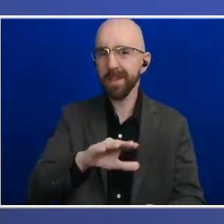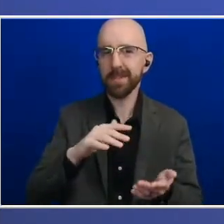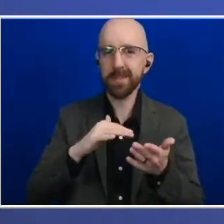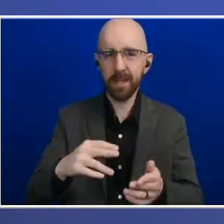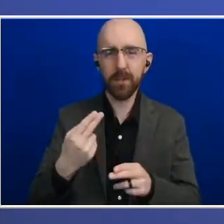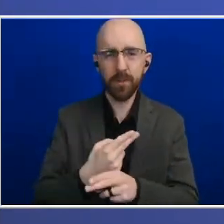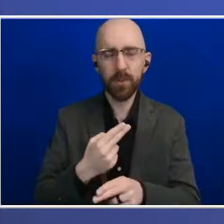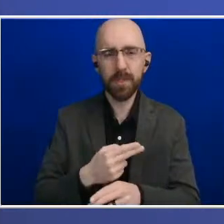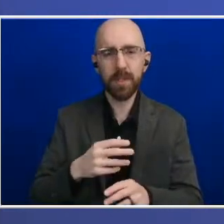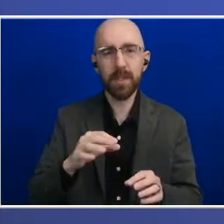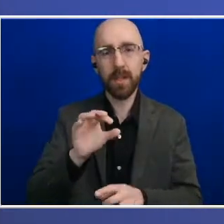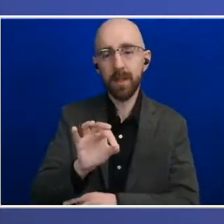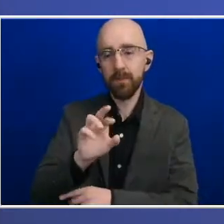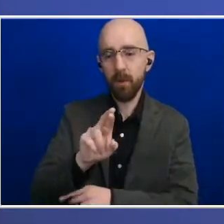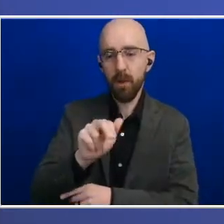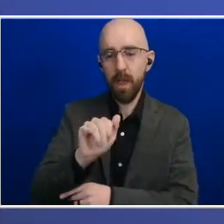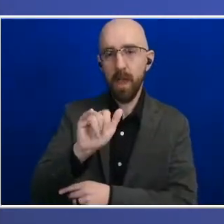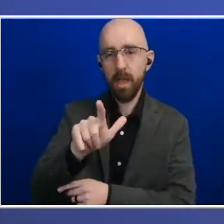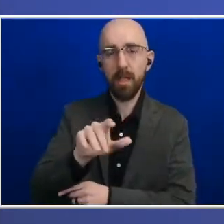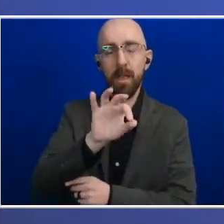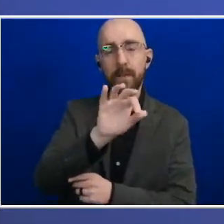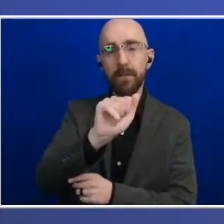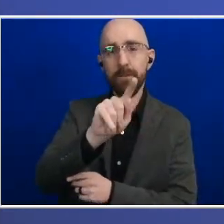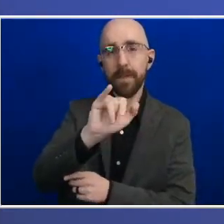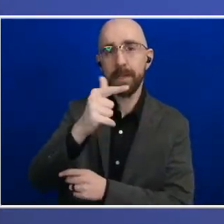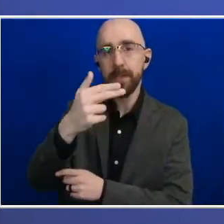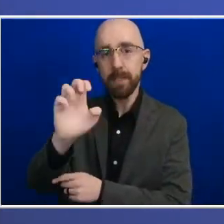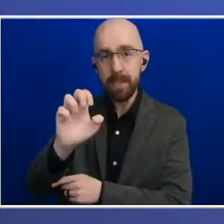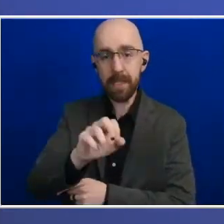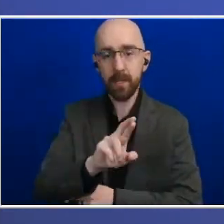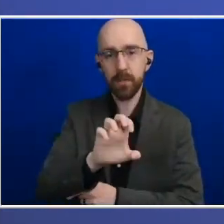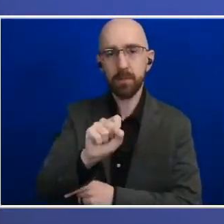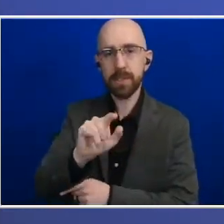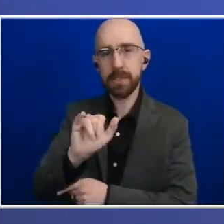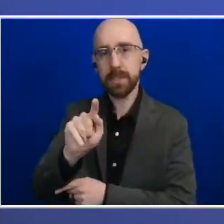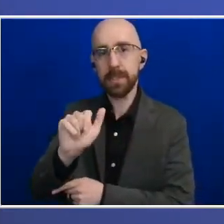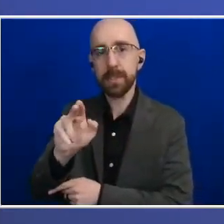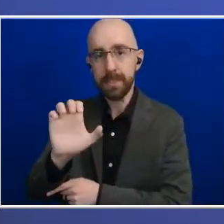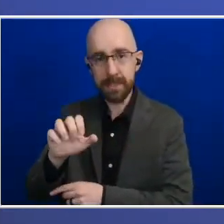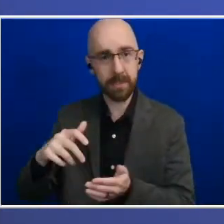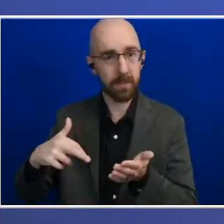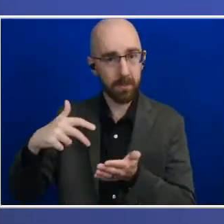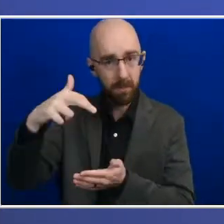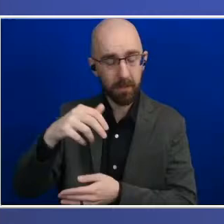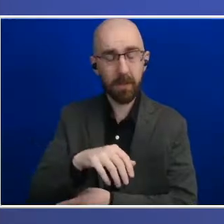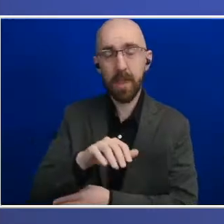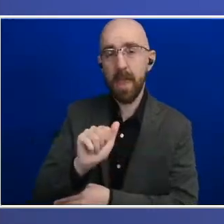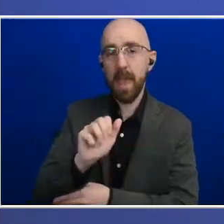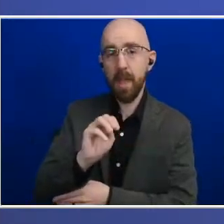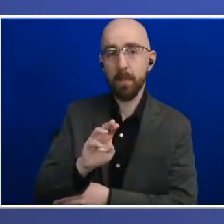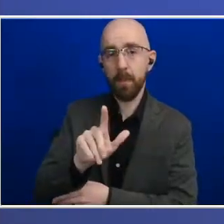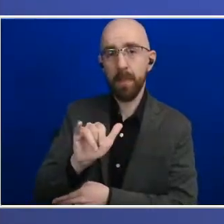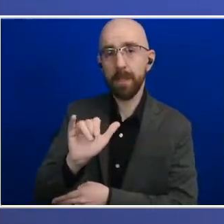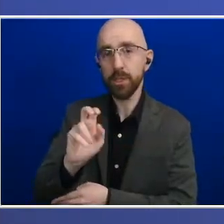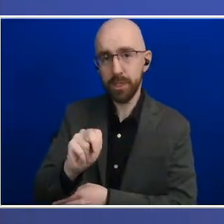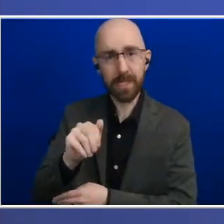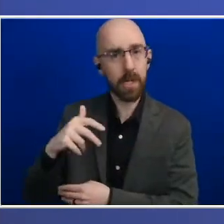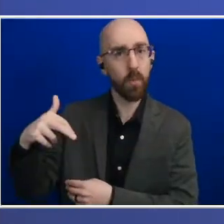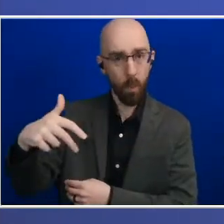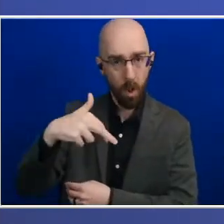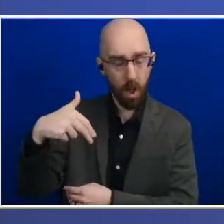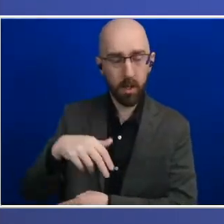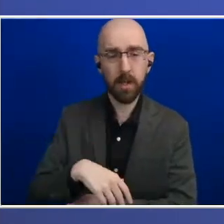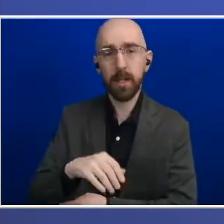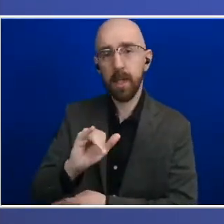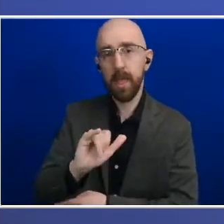frail. Fatigability, resistance, can you climb a flight of stairs? Ambulation, can you walk a city block? Illnesses, do